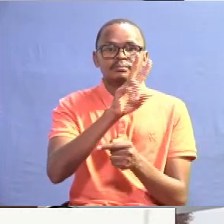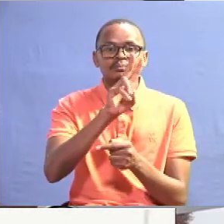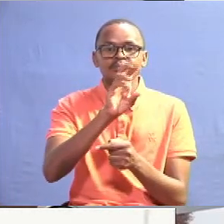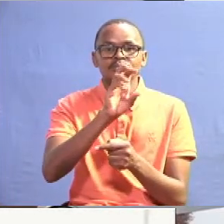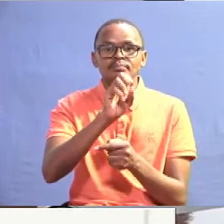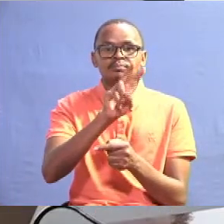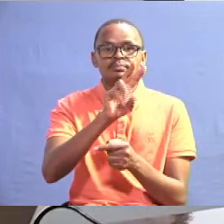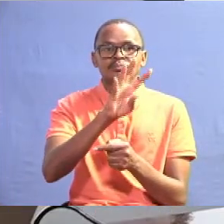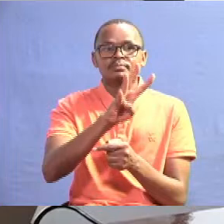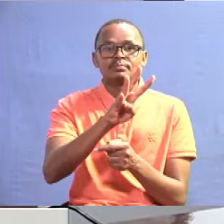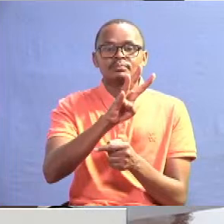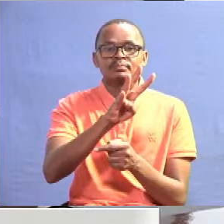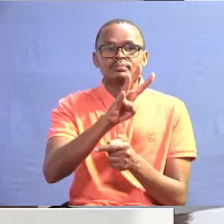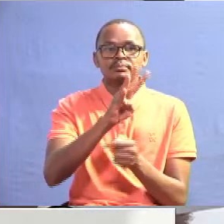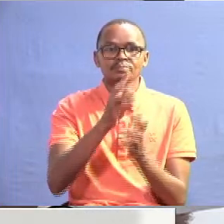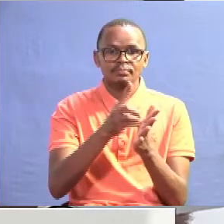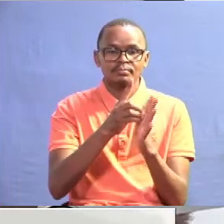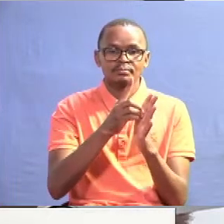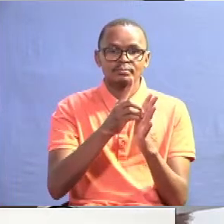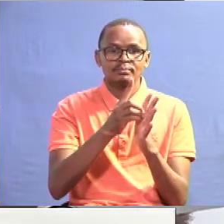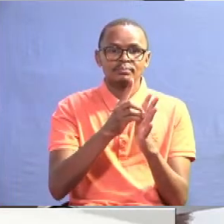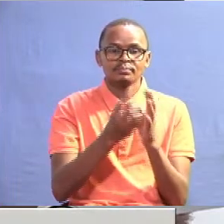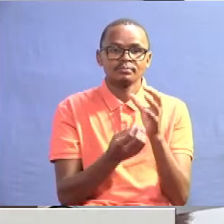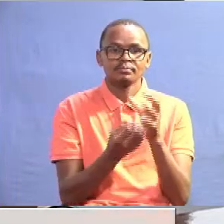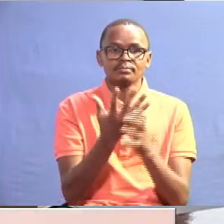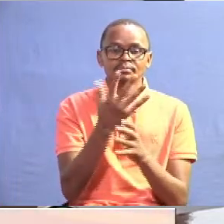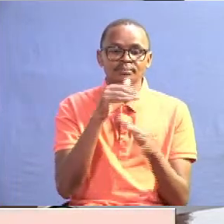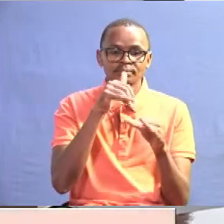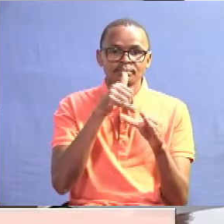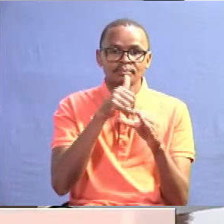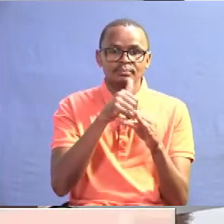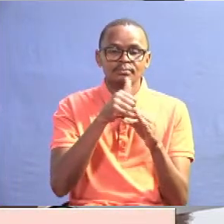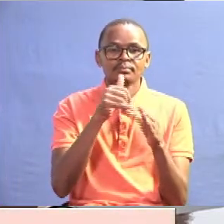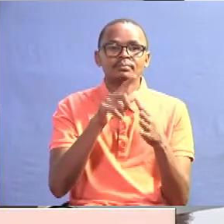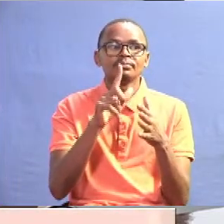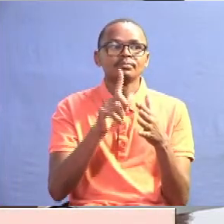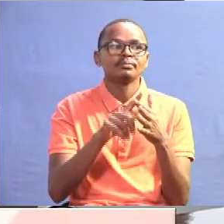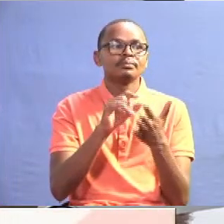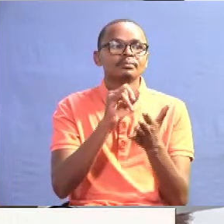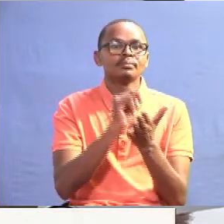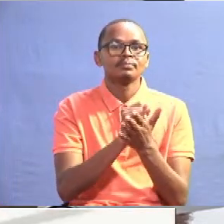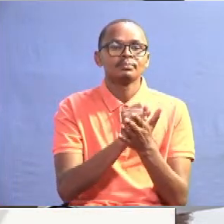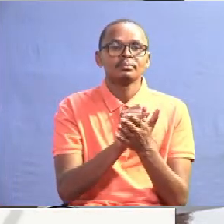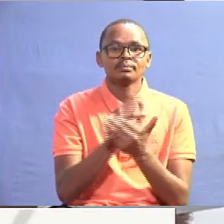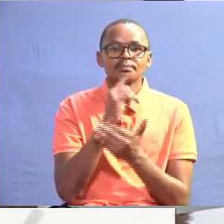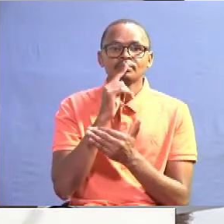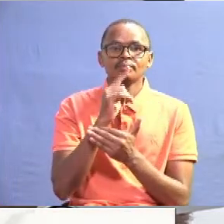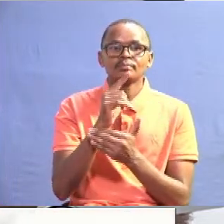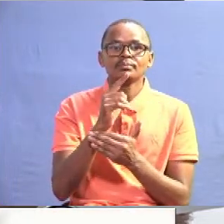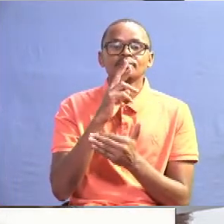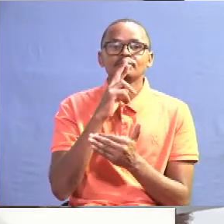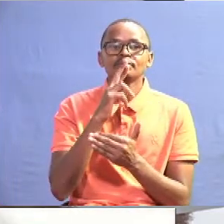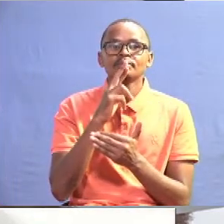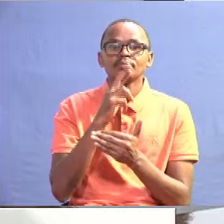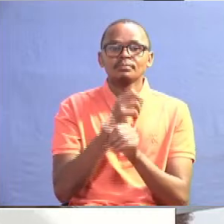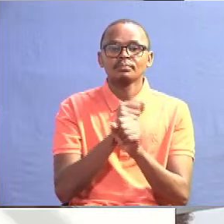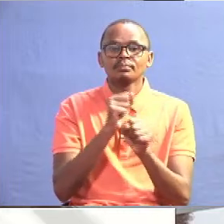17/01/5/2024. He demanded its production in court. He claimed the allegations of threats are being